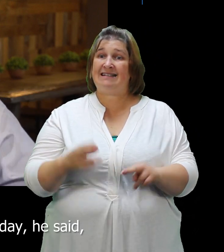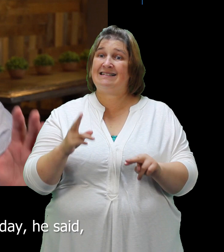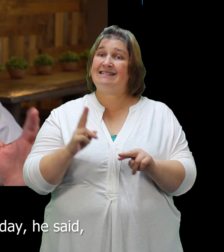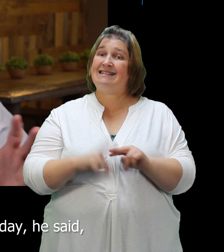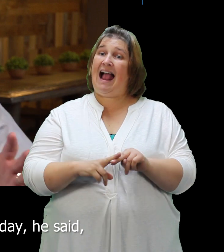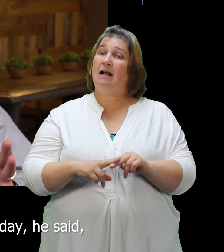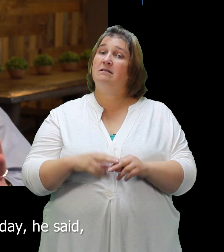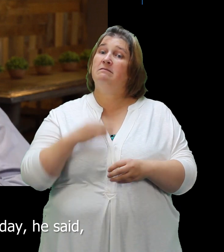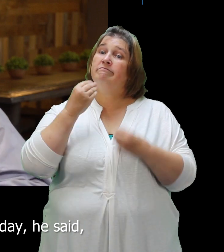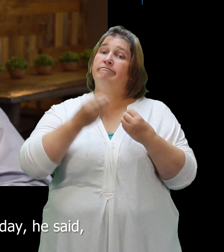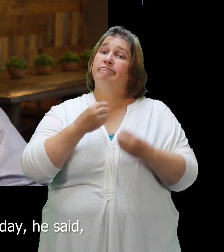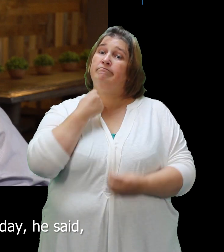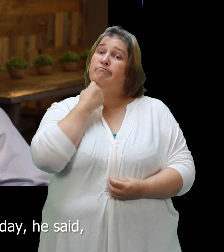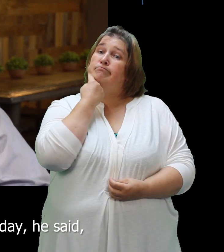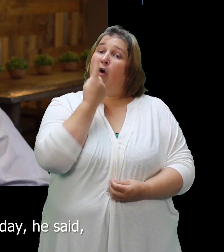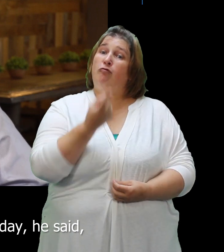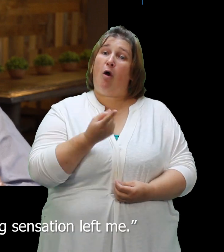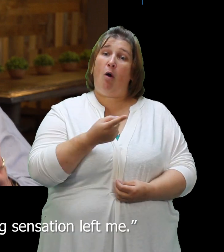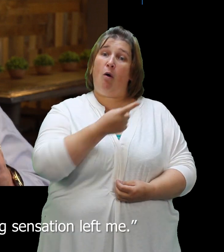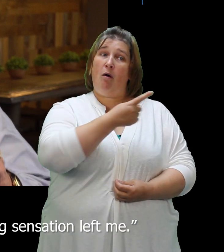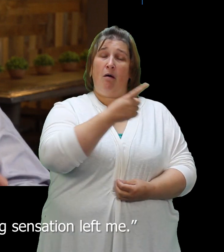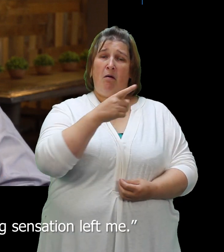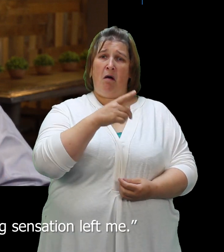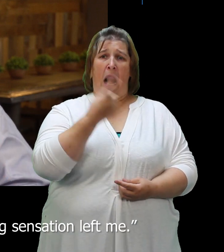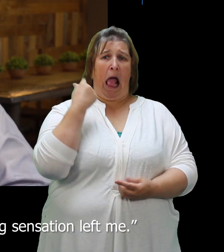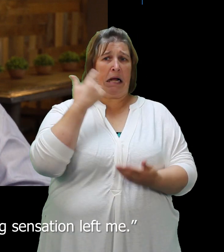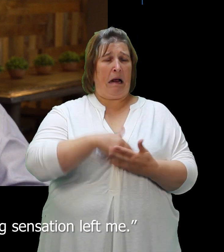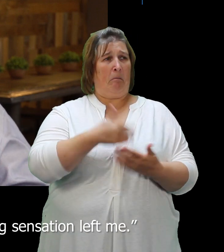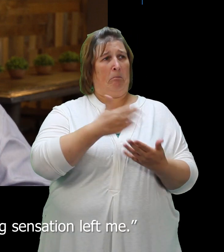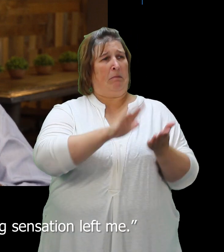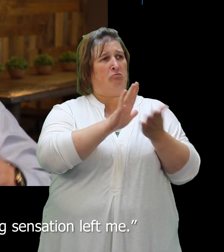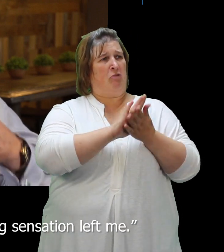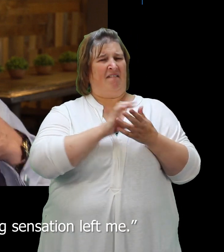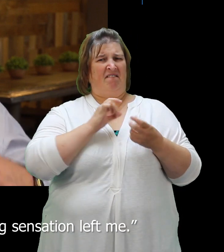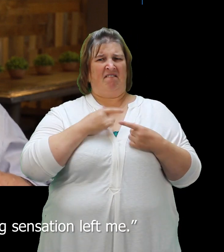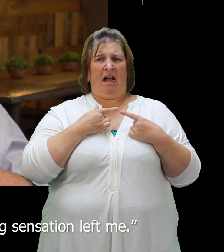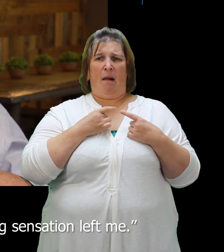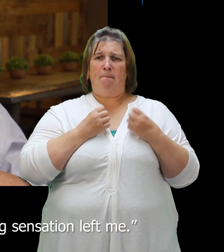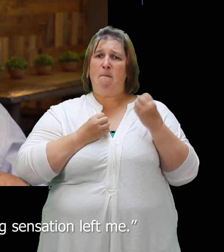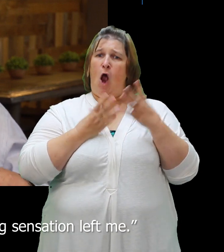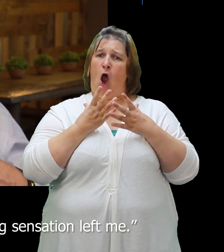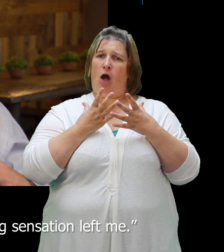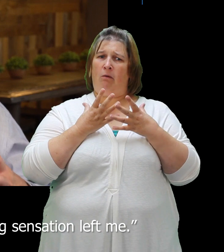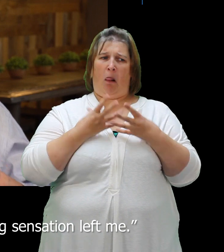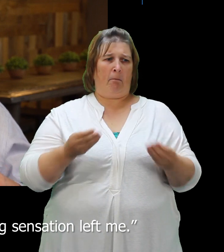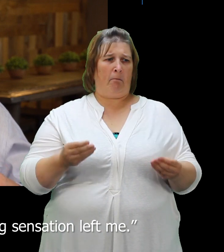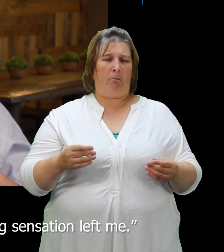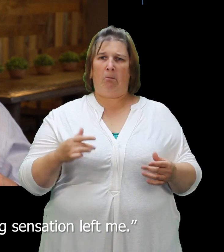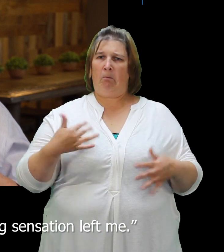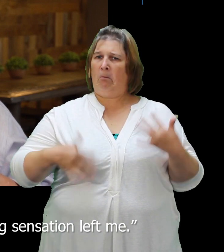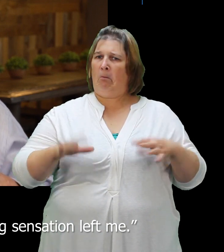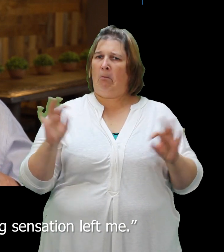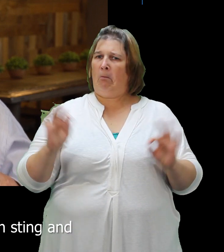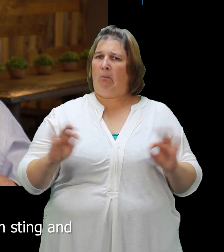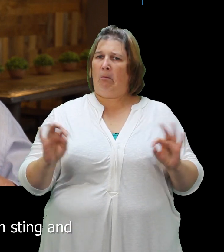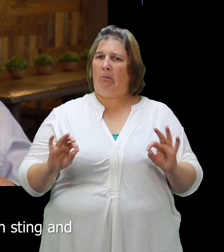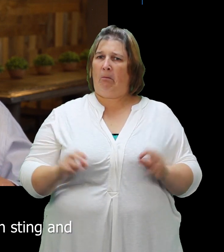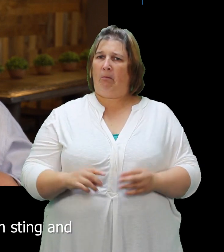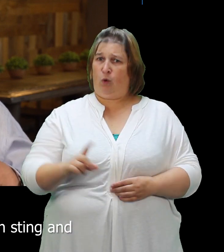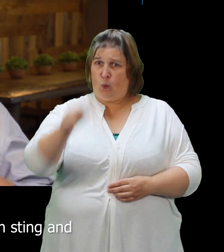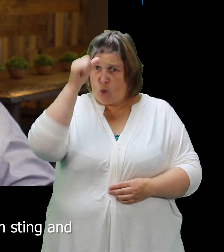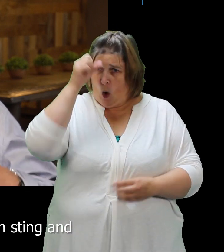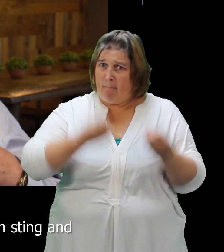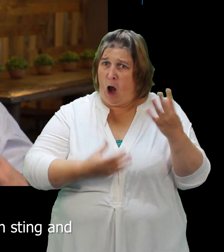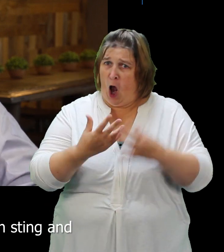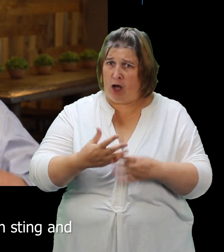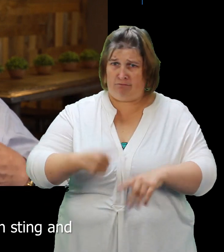My dad told my mother the next day, he said, when they prayed last night, the burning sensation left me. You know how much